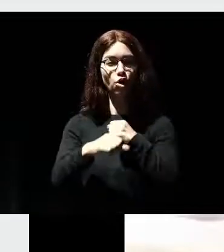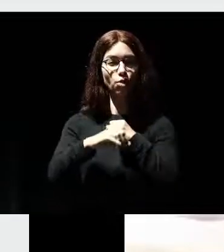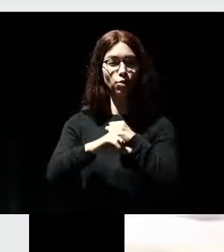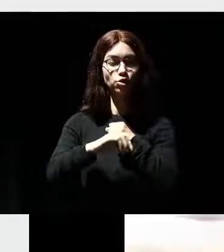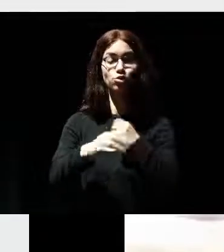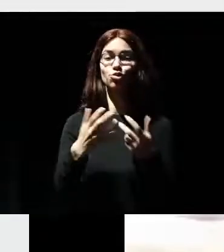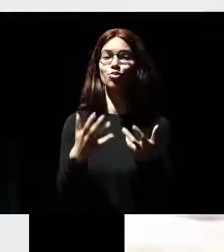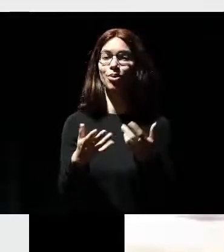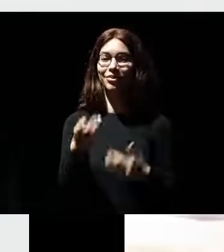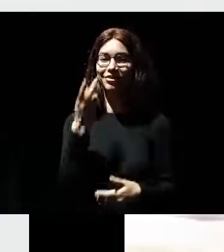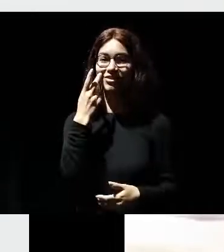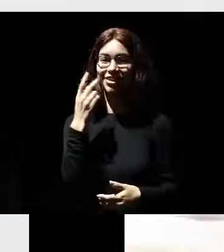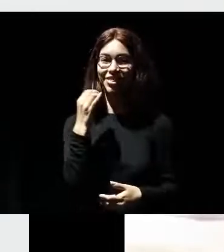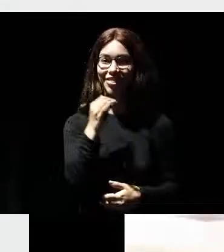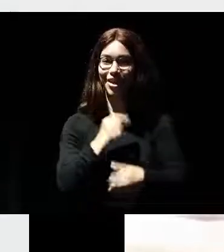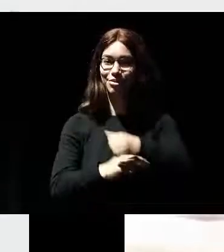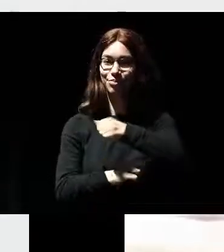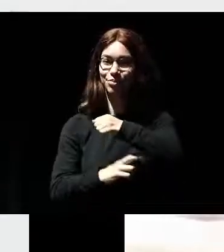you watch any